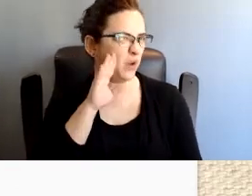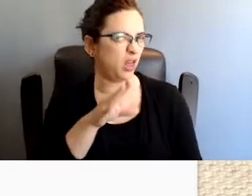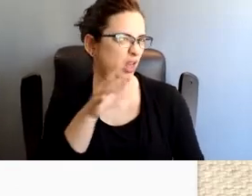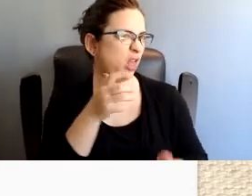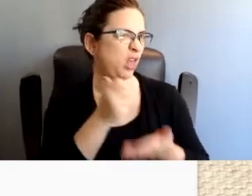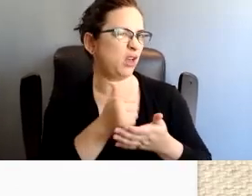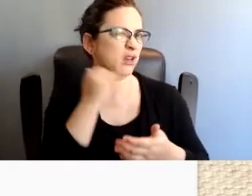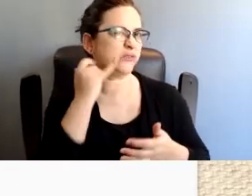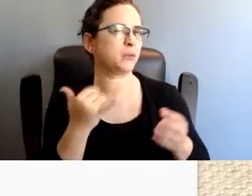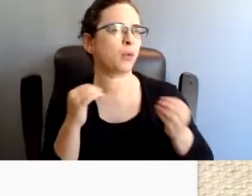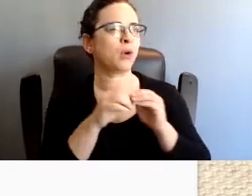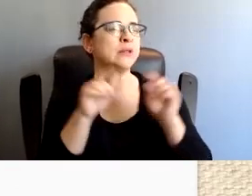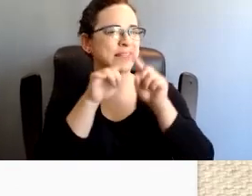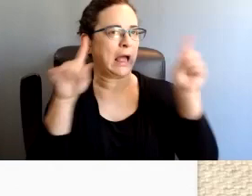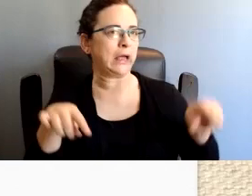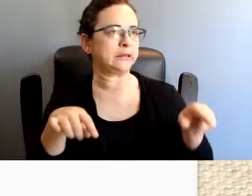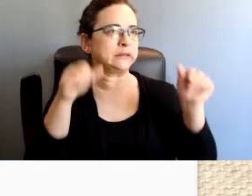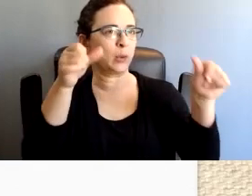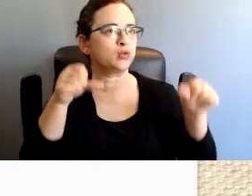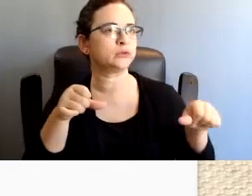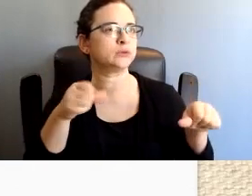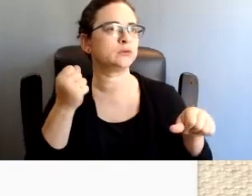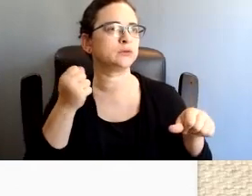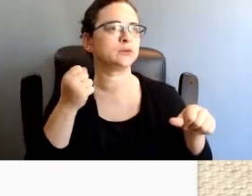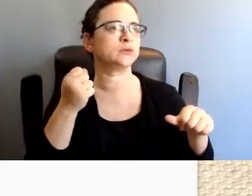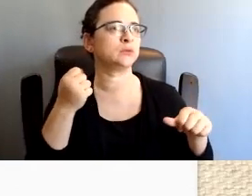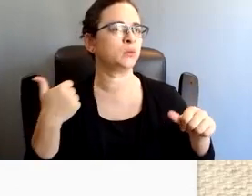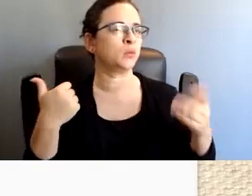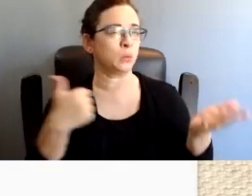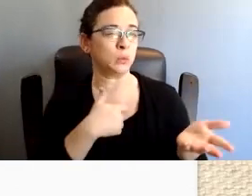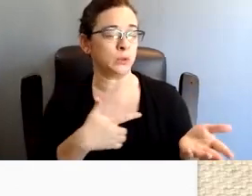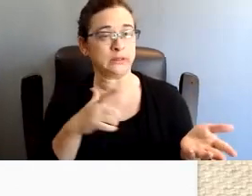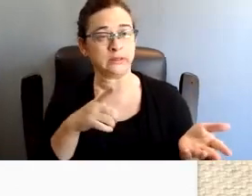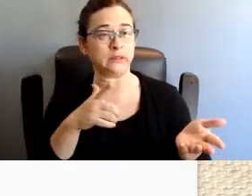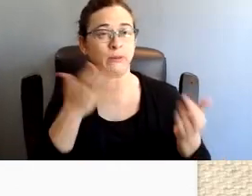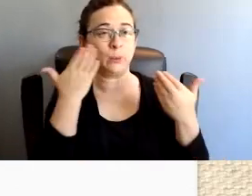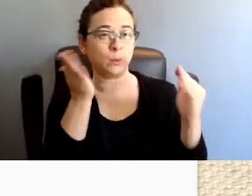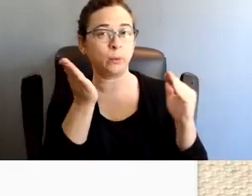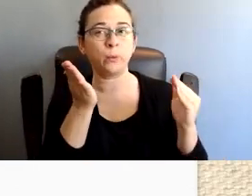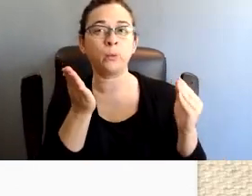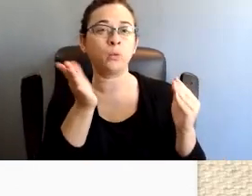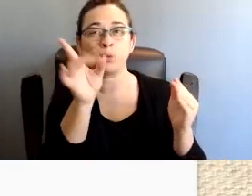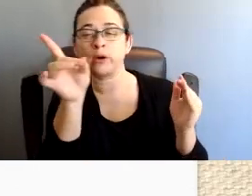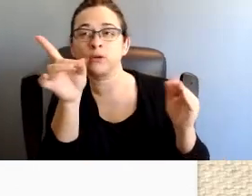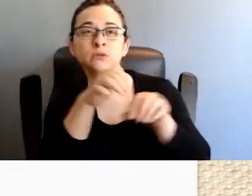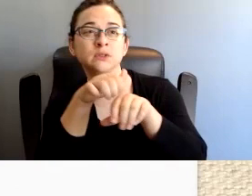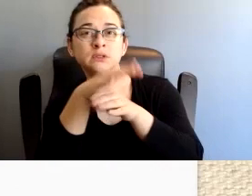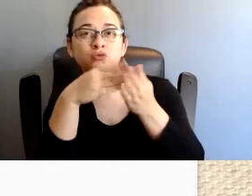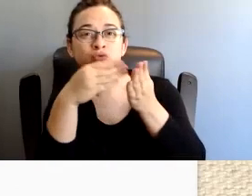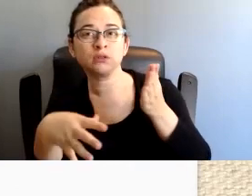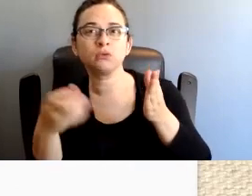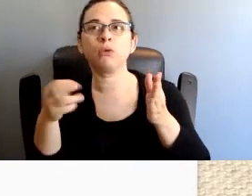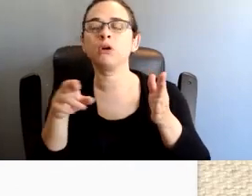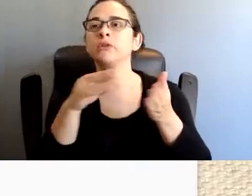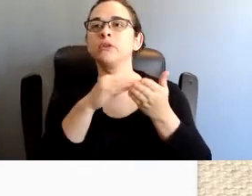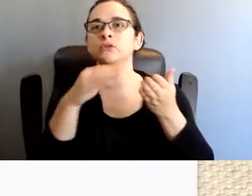campus, visible signage. That way they know where to be directed, because a lot of the students here, they won't tell you